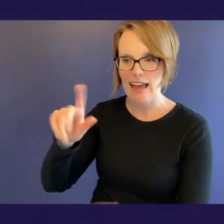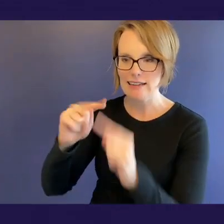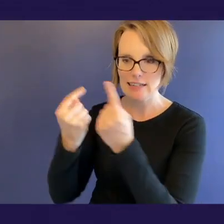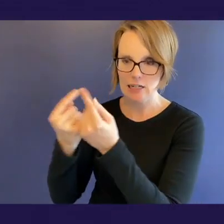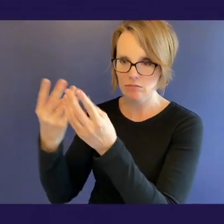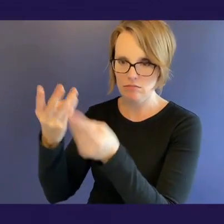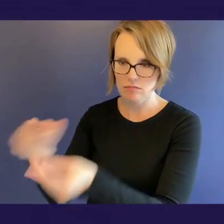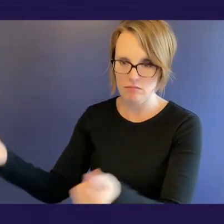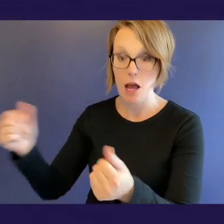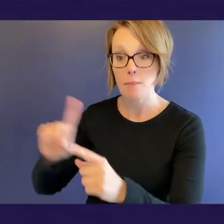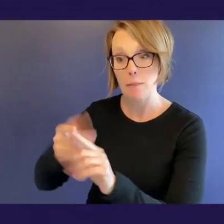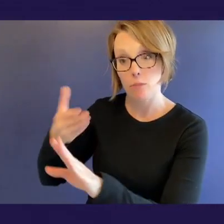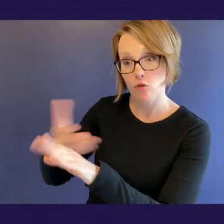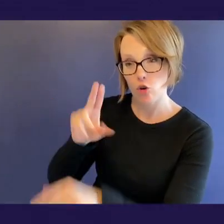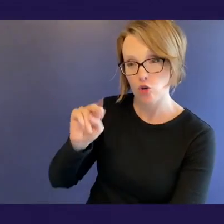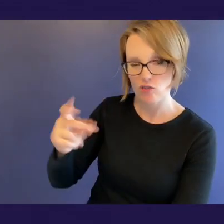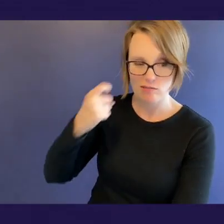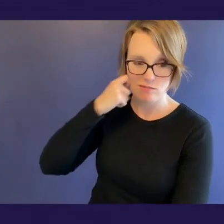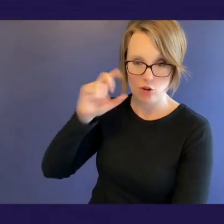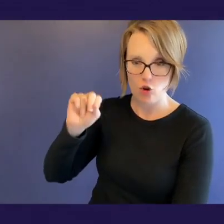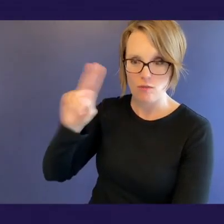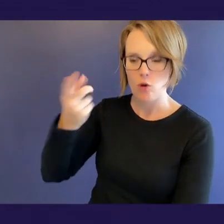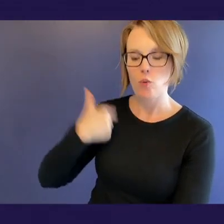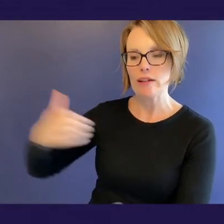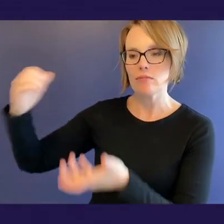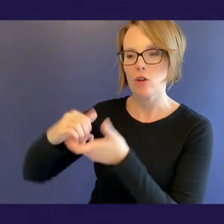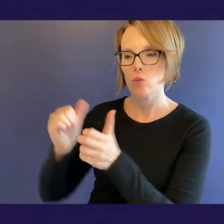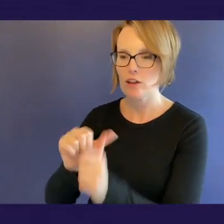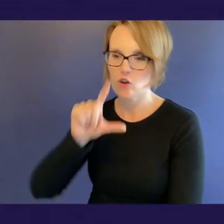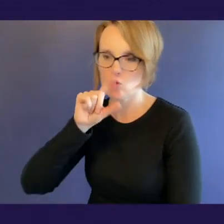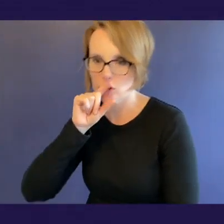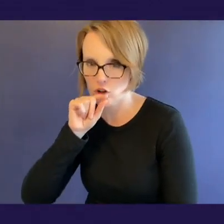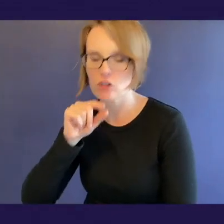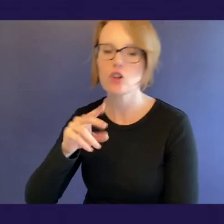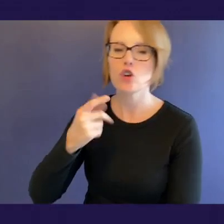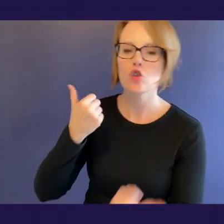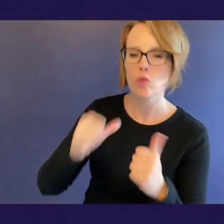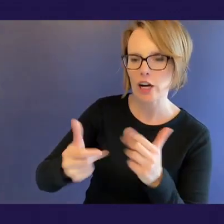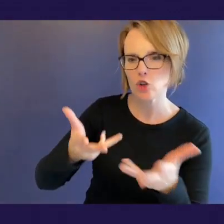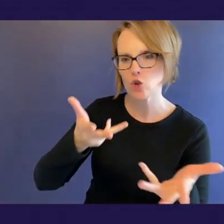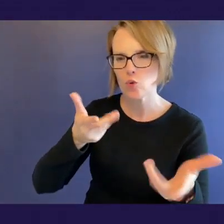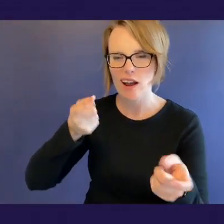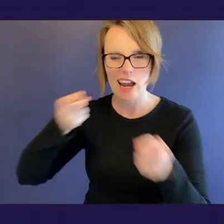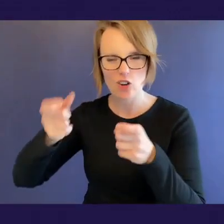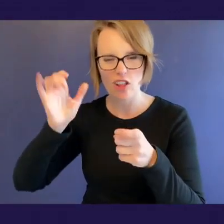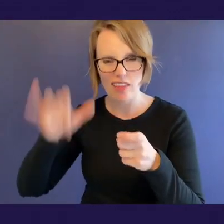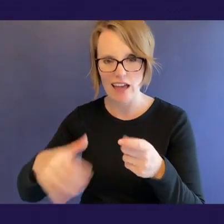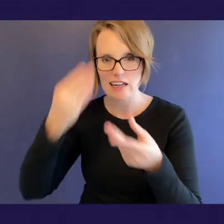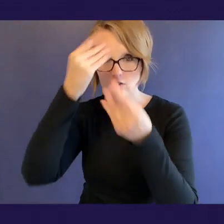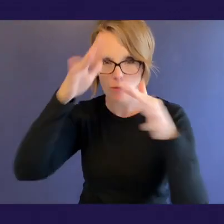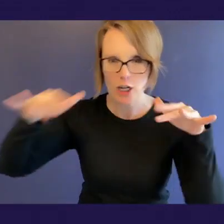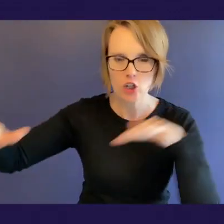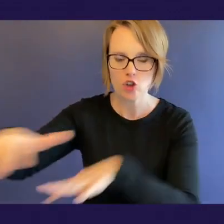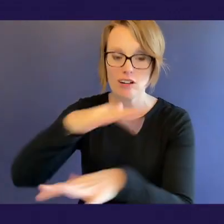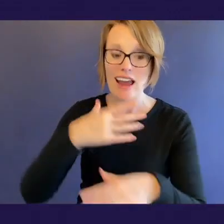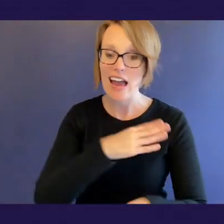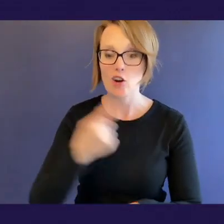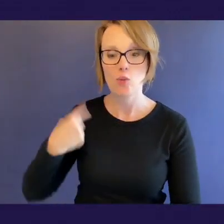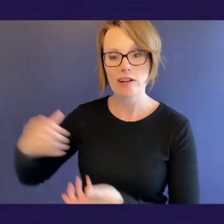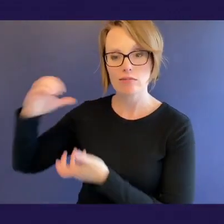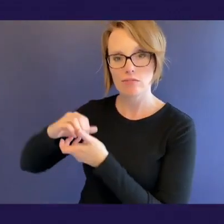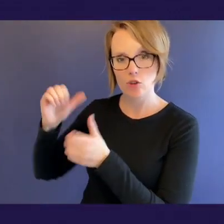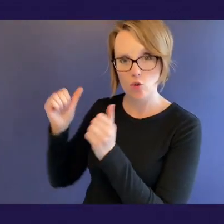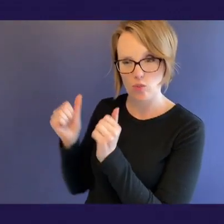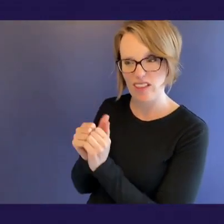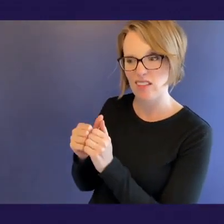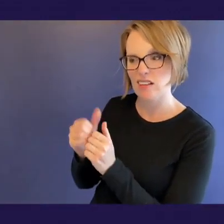dismantled. And we still work pretty closely with all the social media companies. What we hear all the time is that public health doesn't speak with a unified